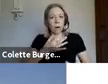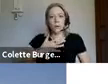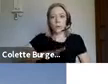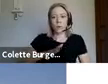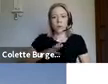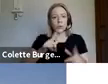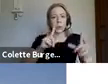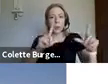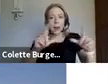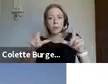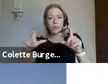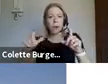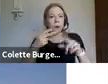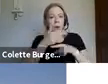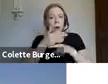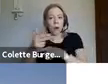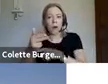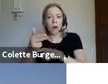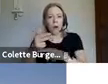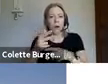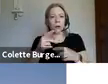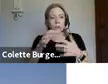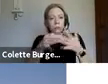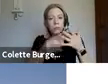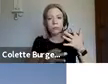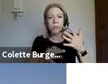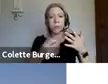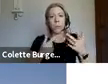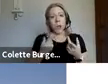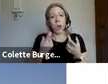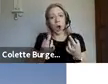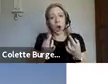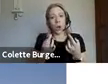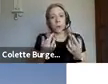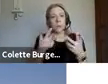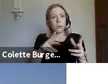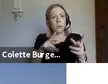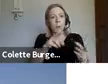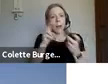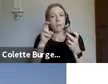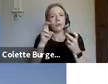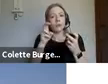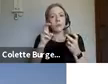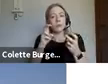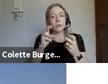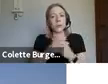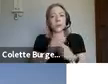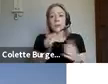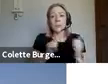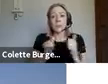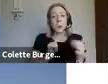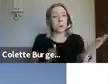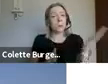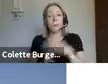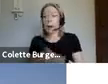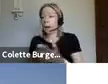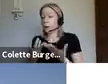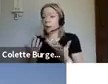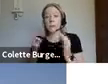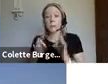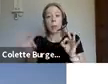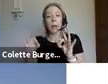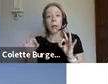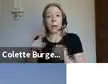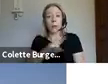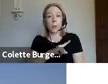that? And we hope to capture these things. Sometimes we come back empty-handed because what